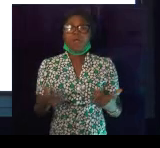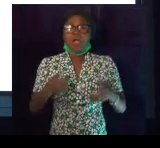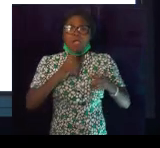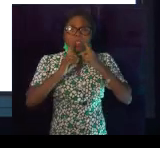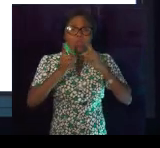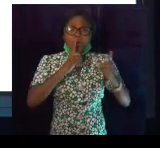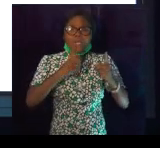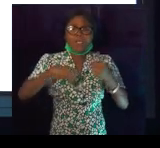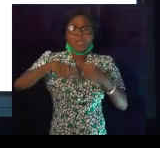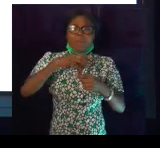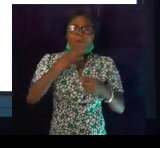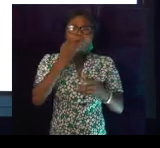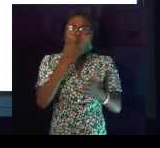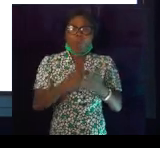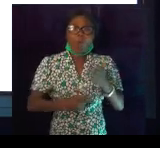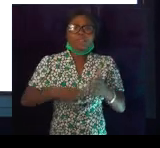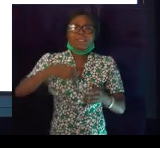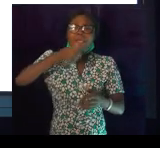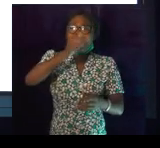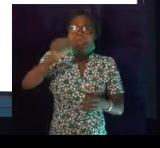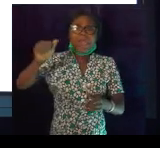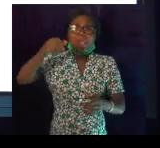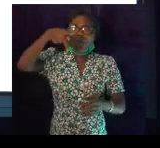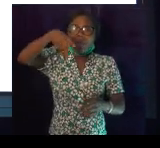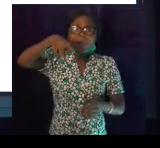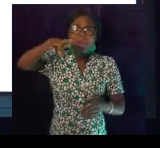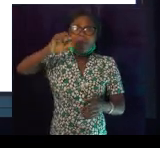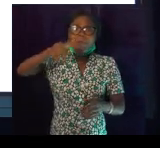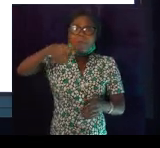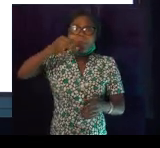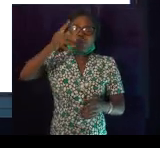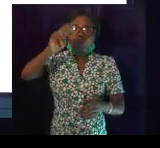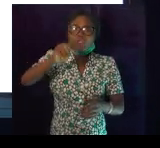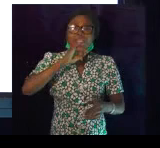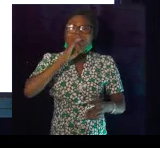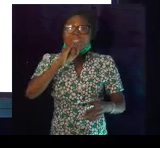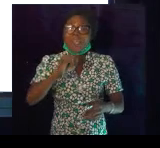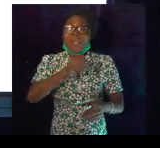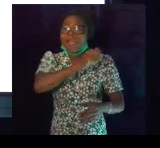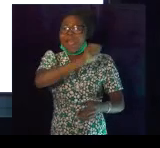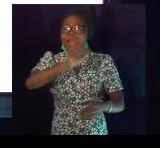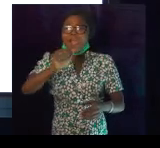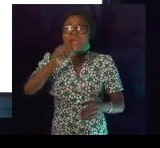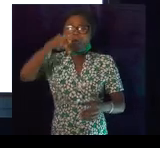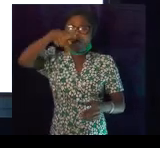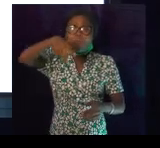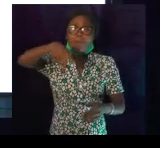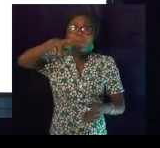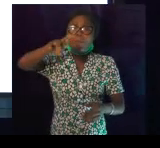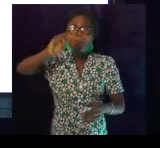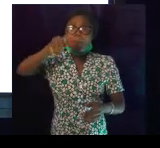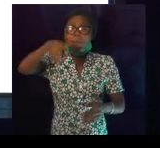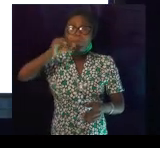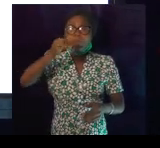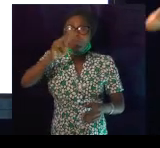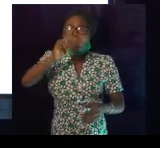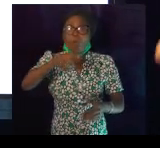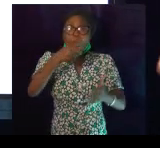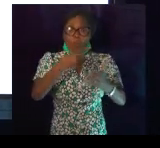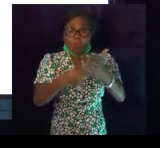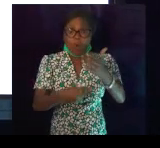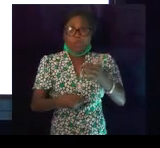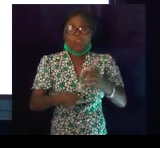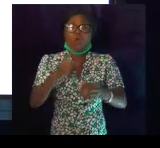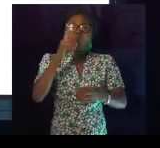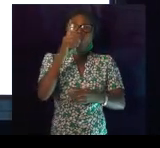Now, talking about what a preposition is. A preposition shows what one person